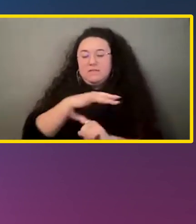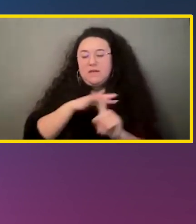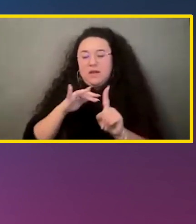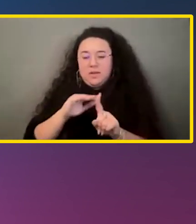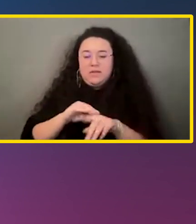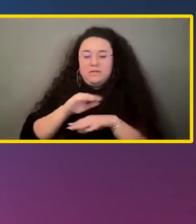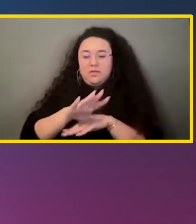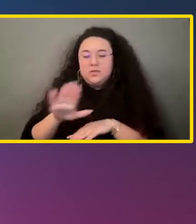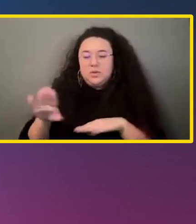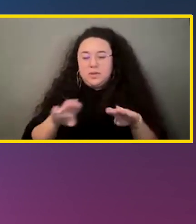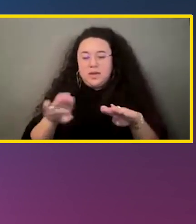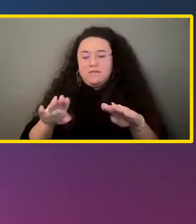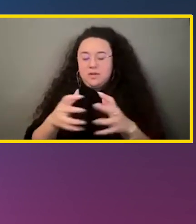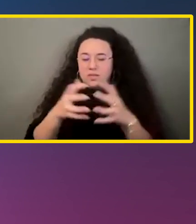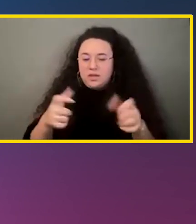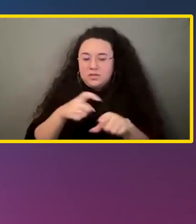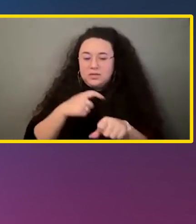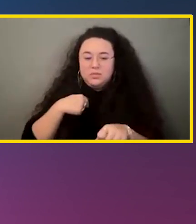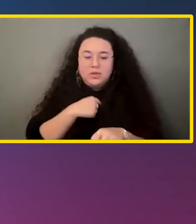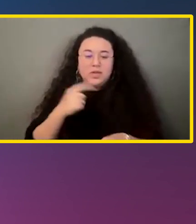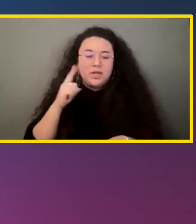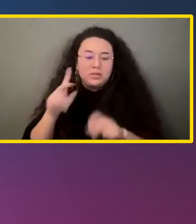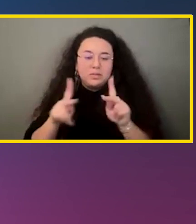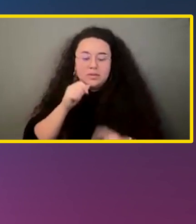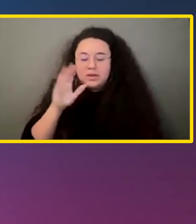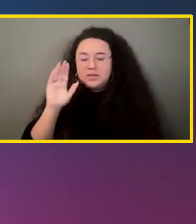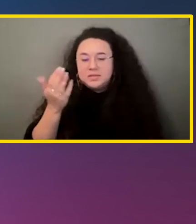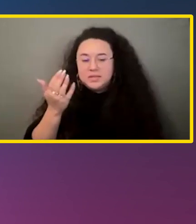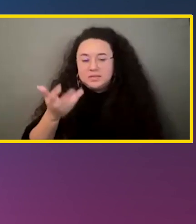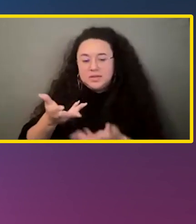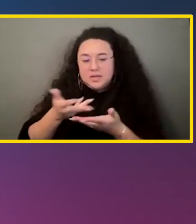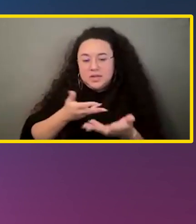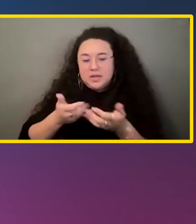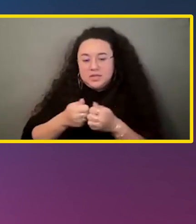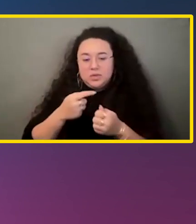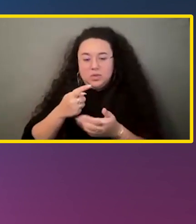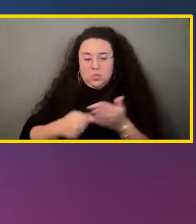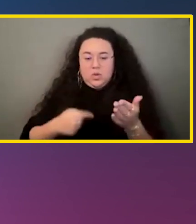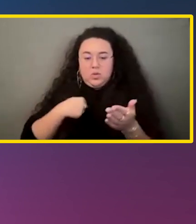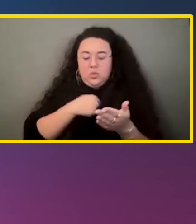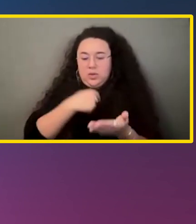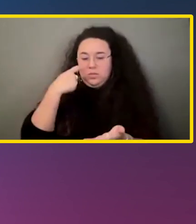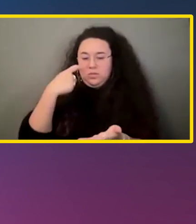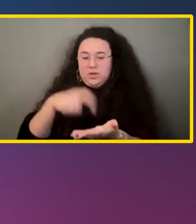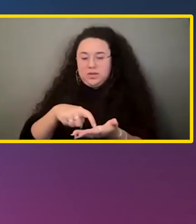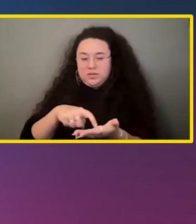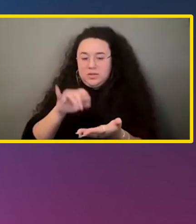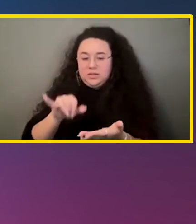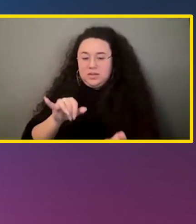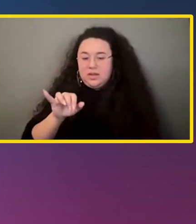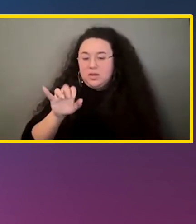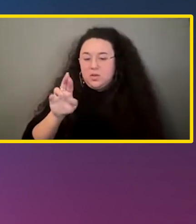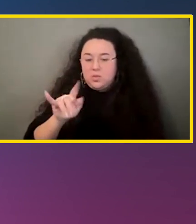behavior. So a lot of the time when we hear people that don't seem to engage with what we recognize as